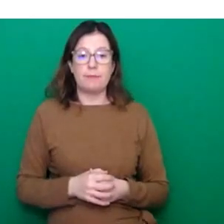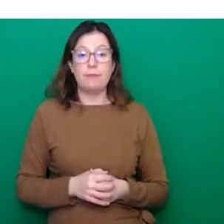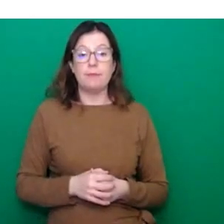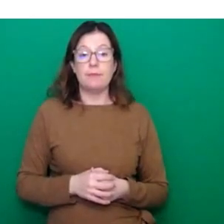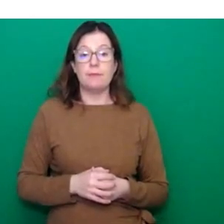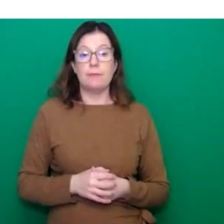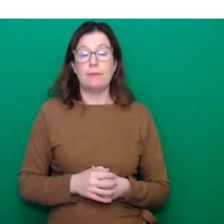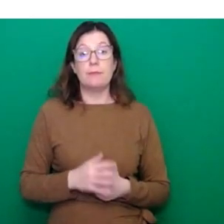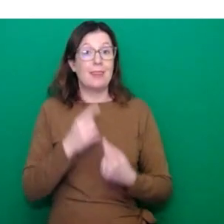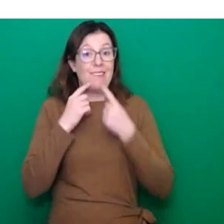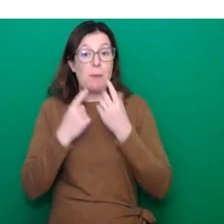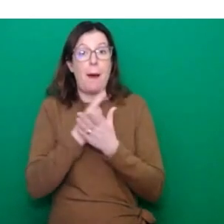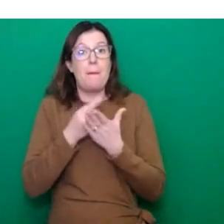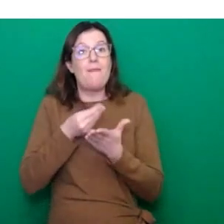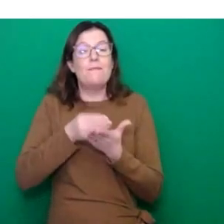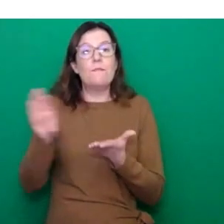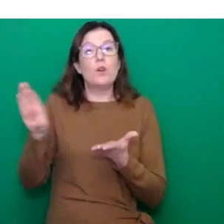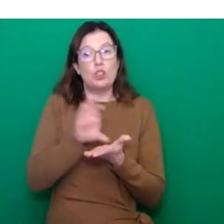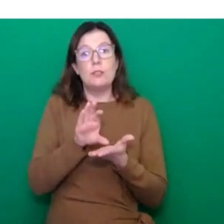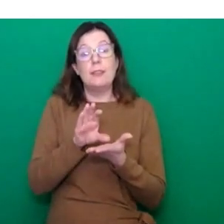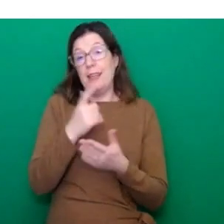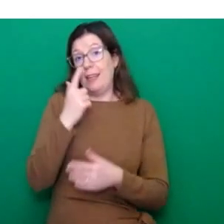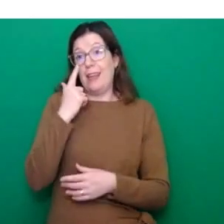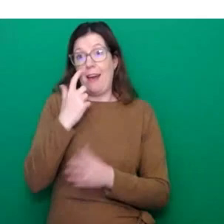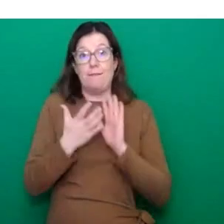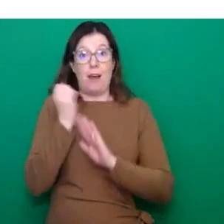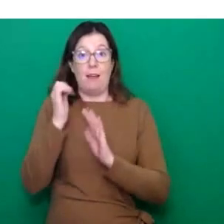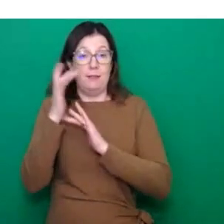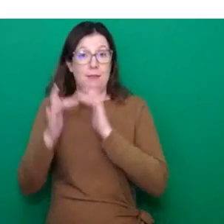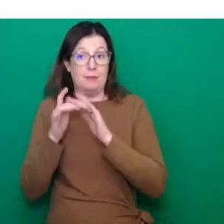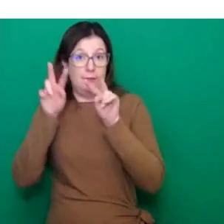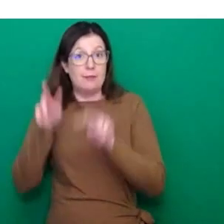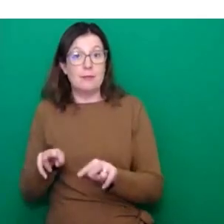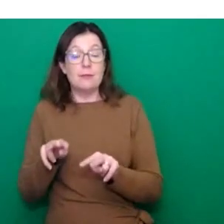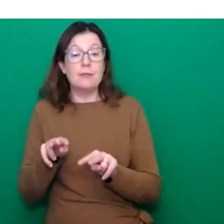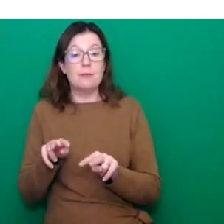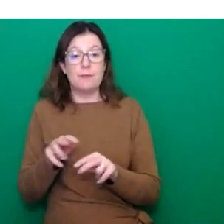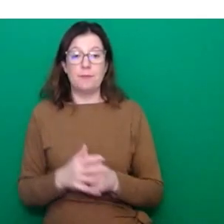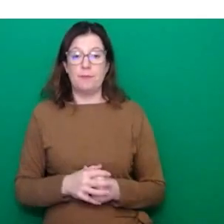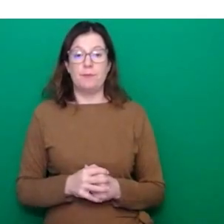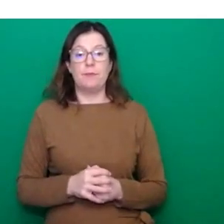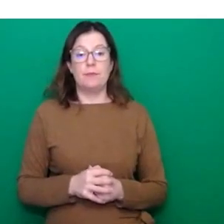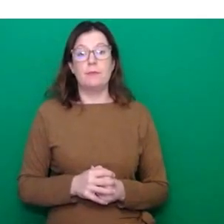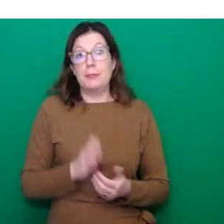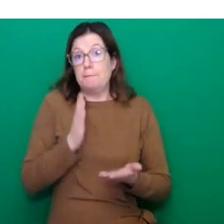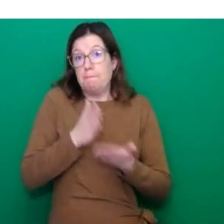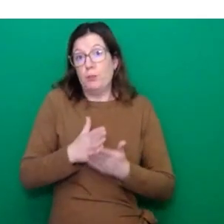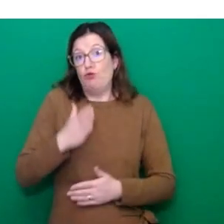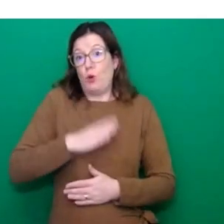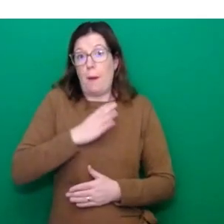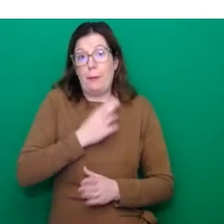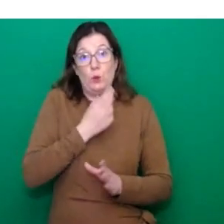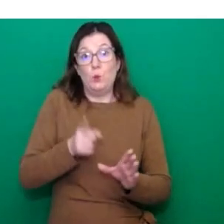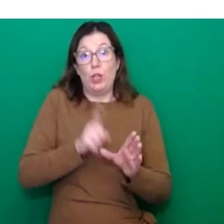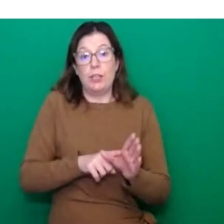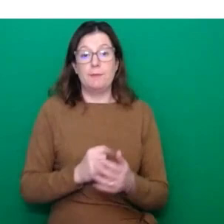out about that actually, and people can be reading more about that, but that certainly is a requirement of some of these